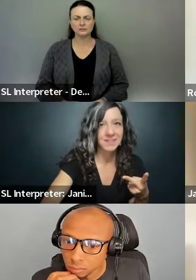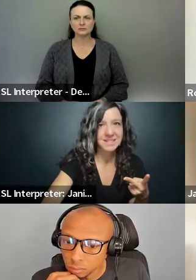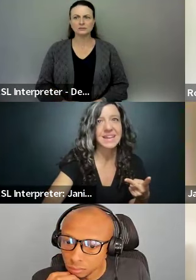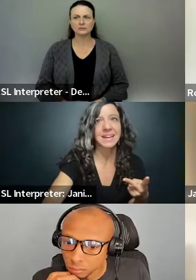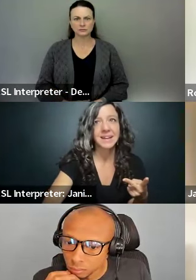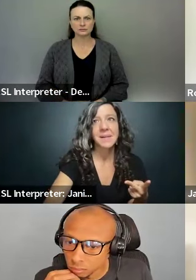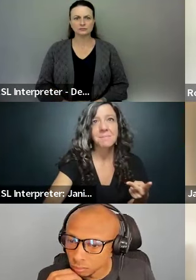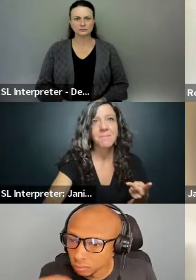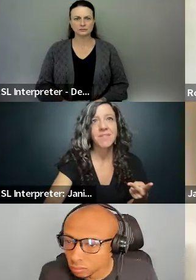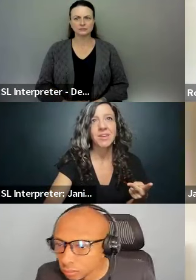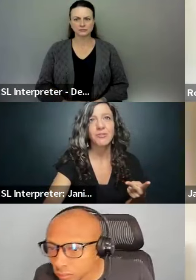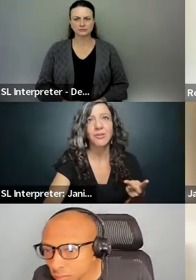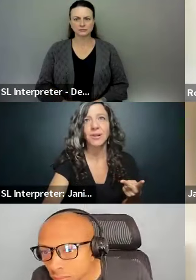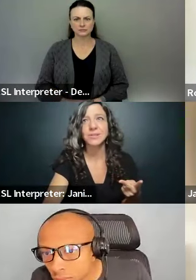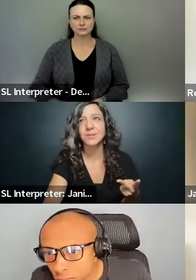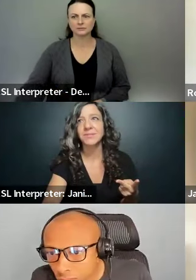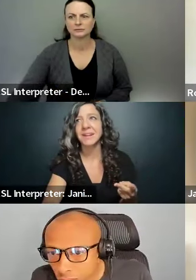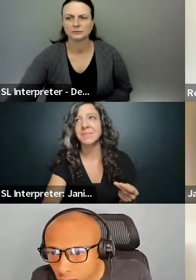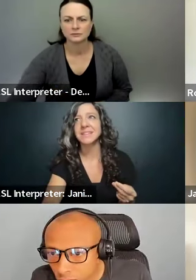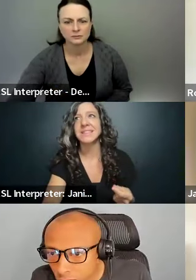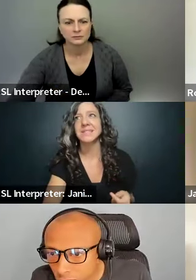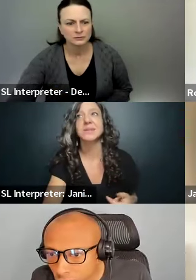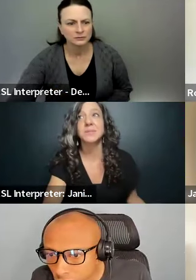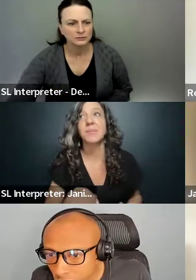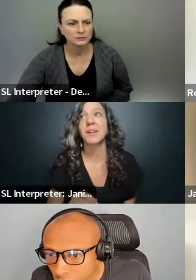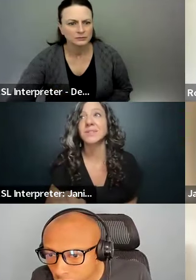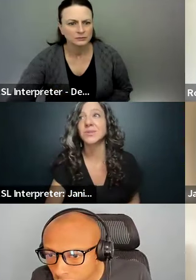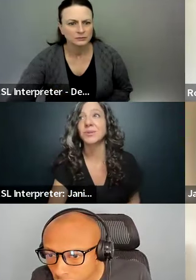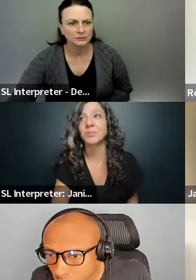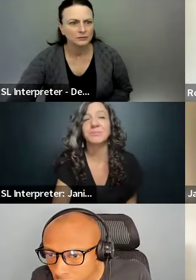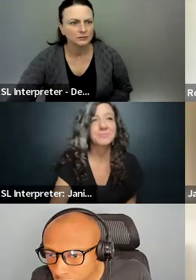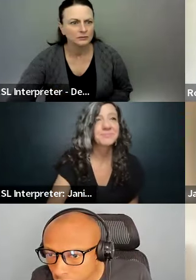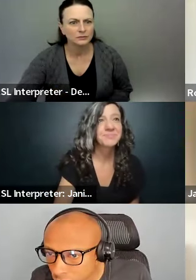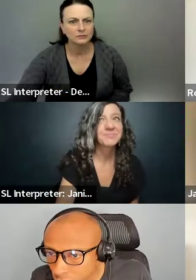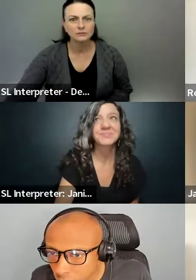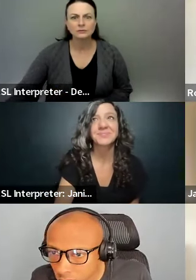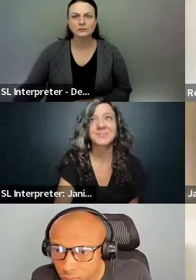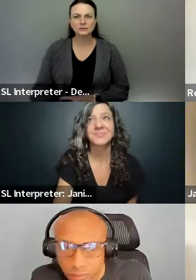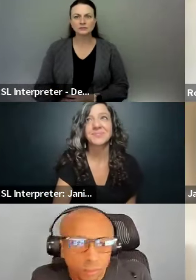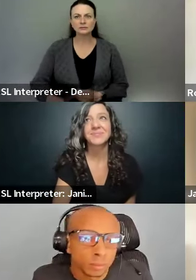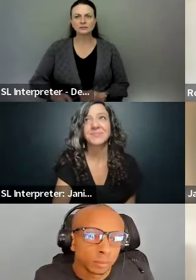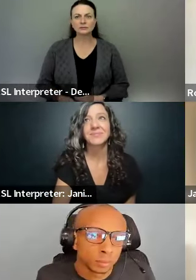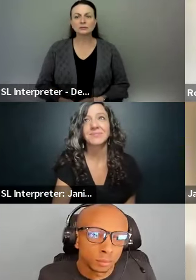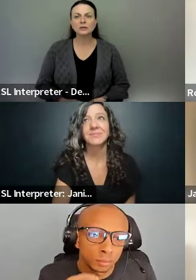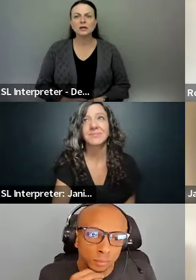and Alfonsa, thank you for also inviting me to be a part of this group.